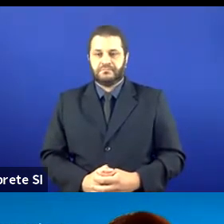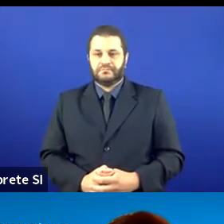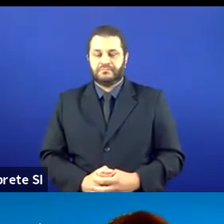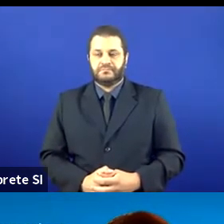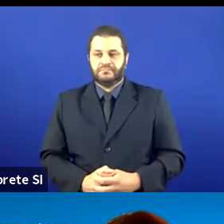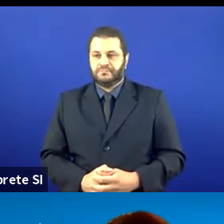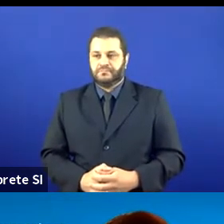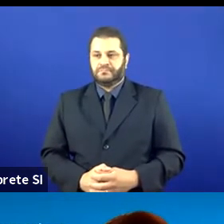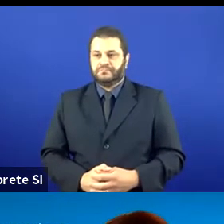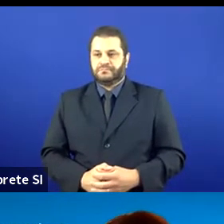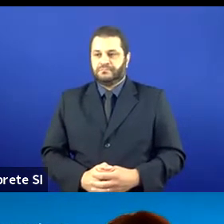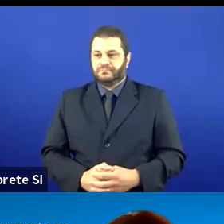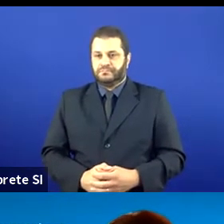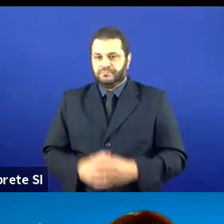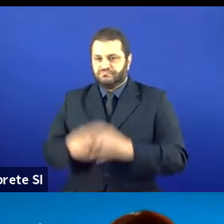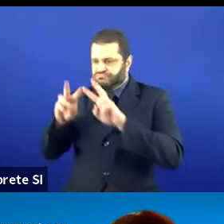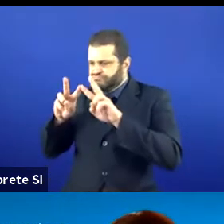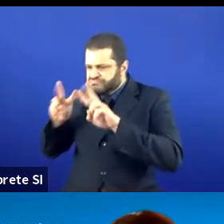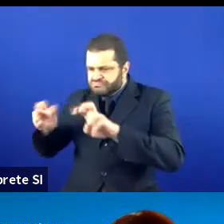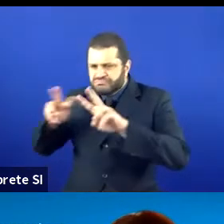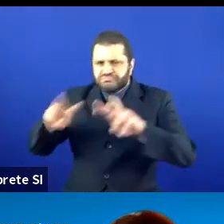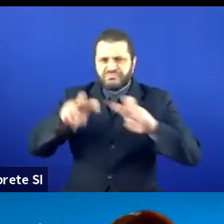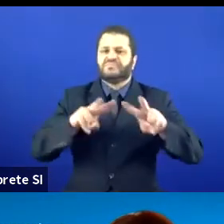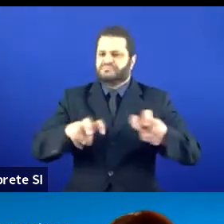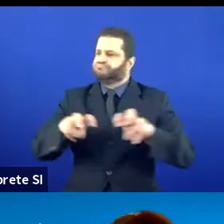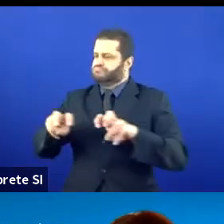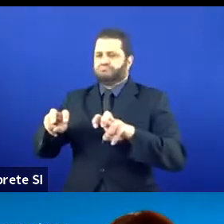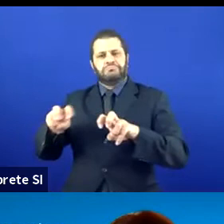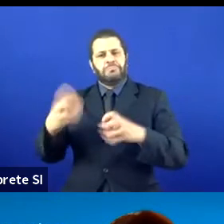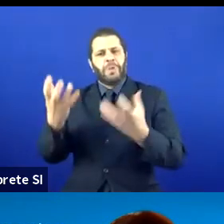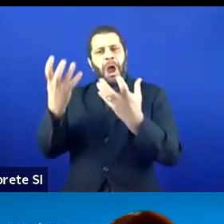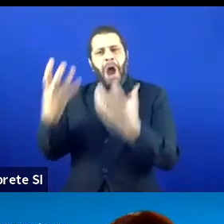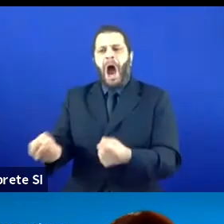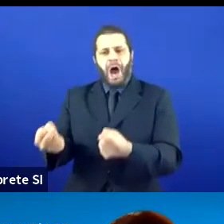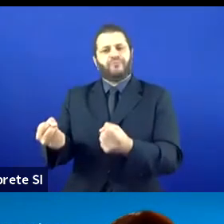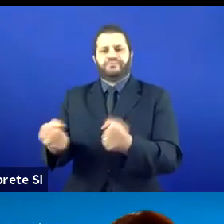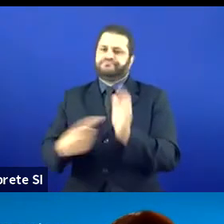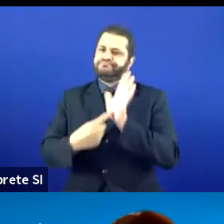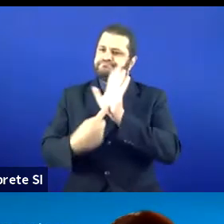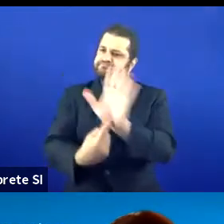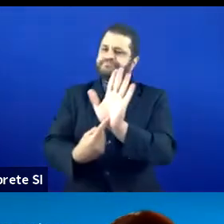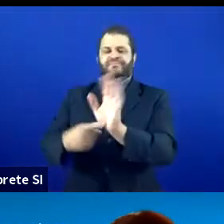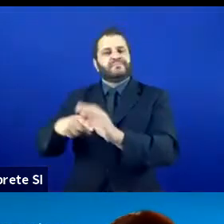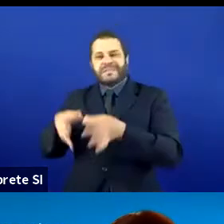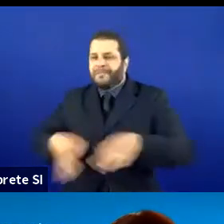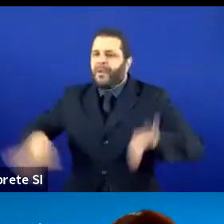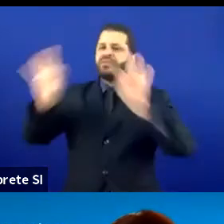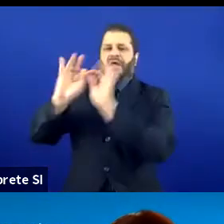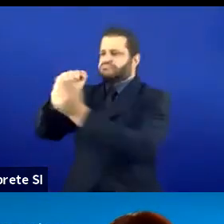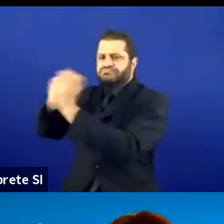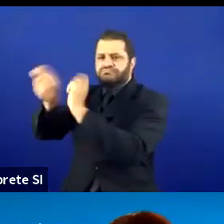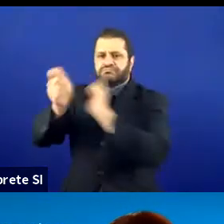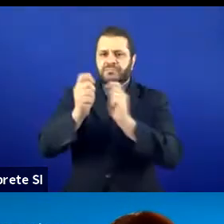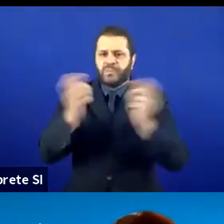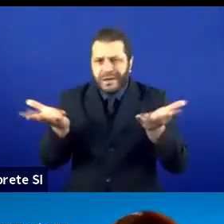Las investigaciones han mostrado que el factor más importante para el cambio es